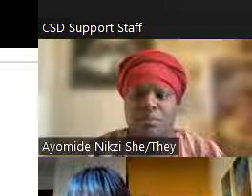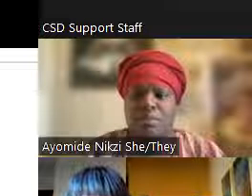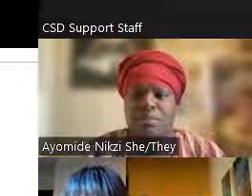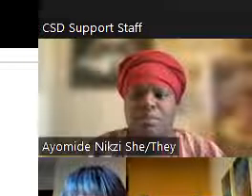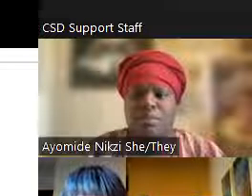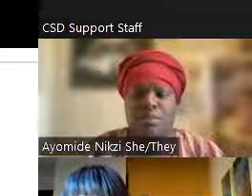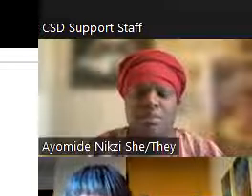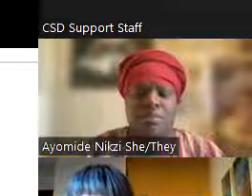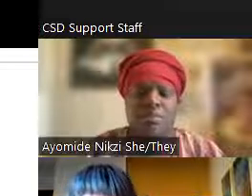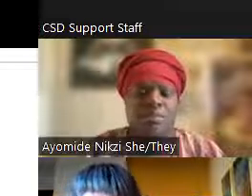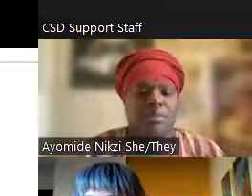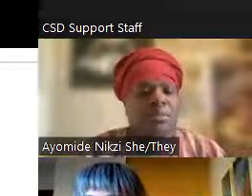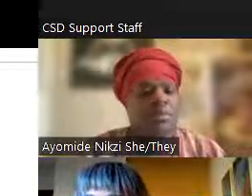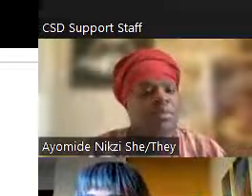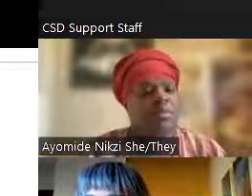rad?